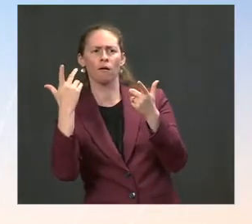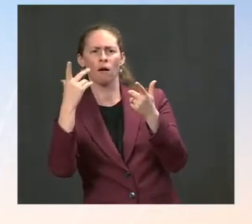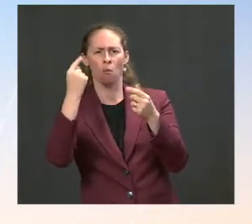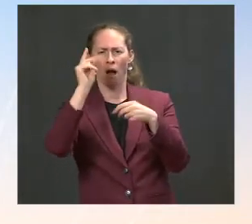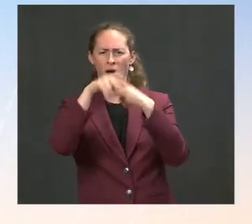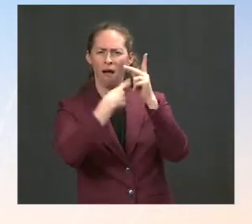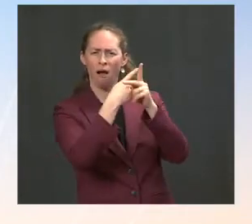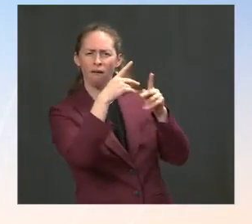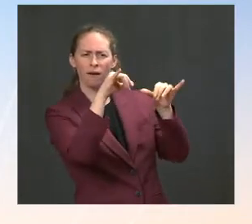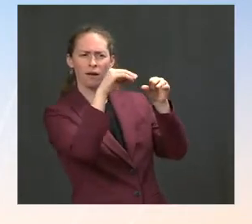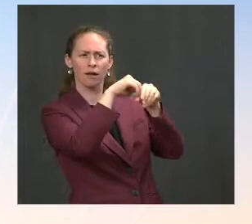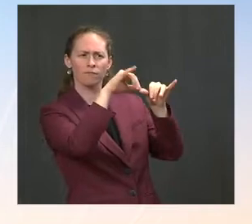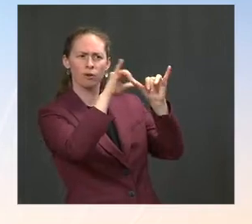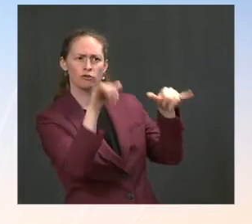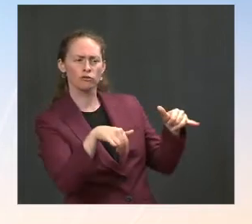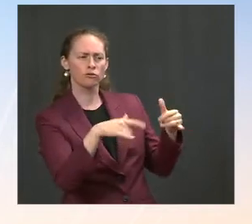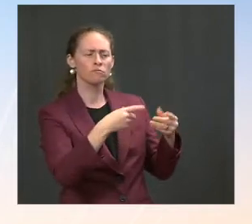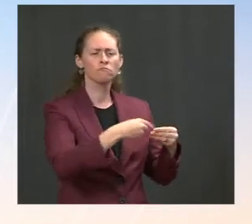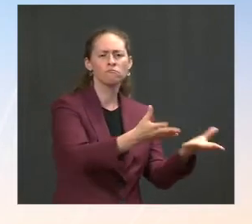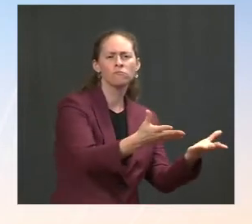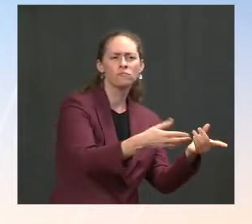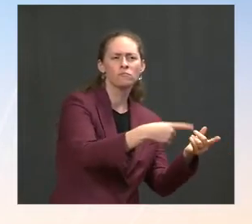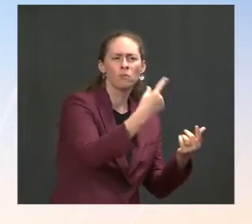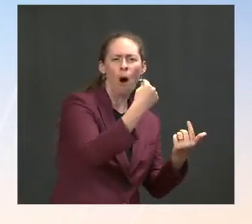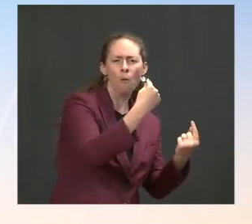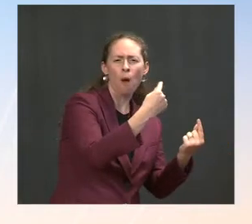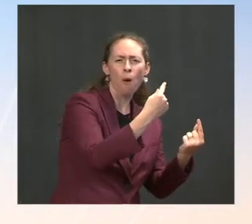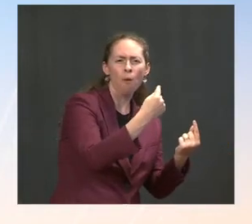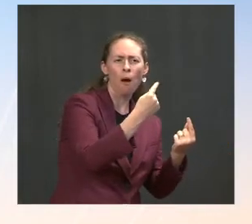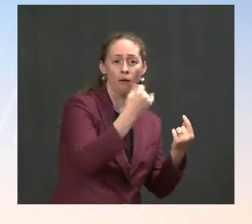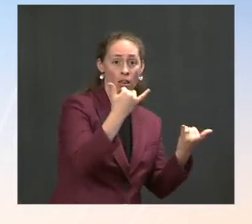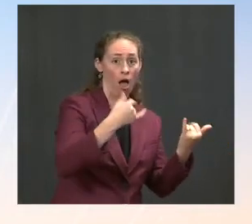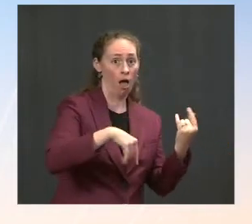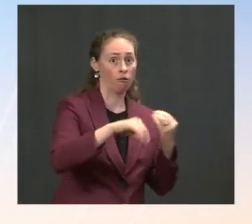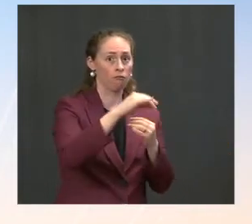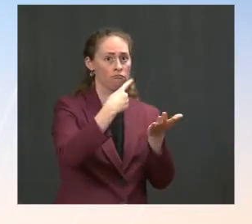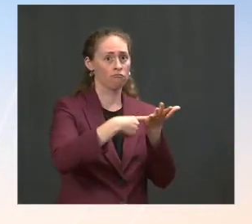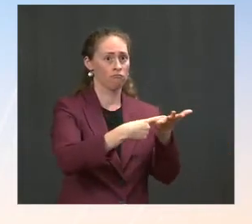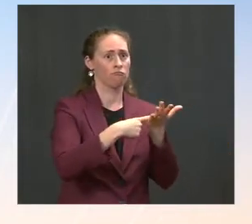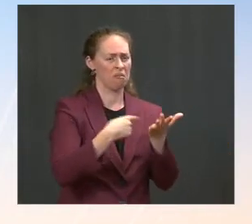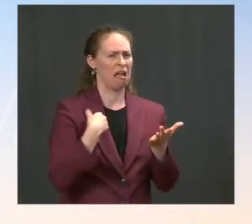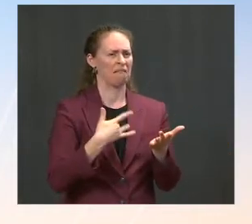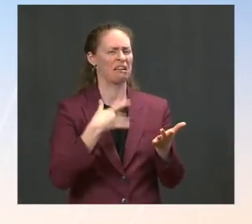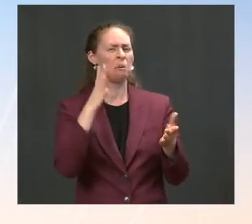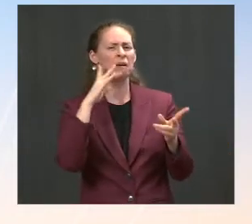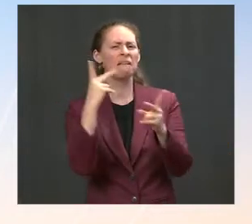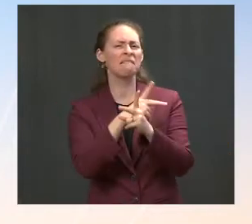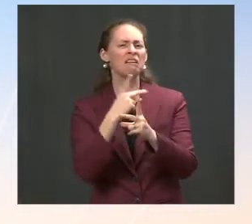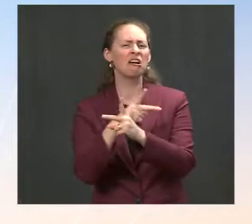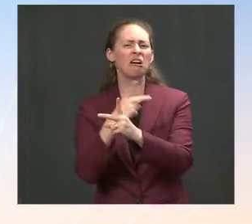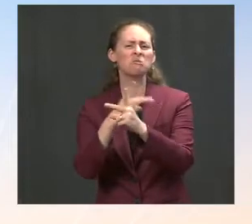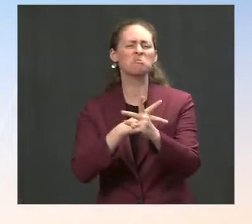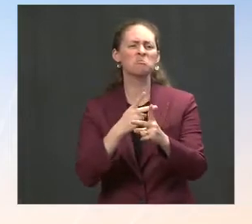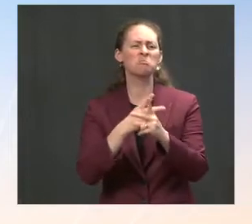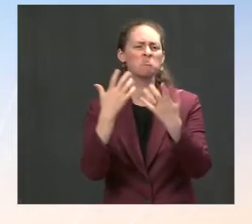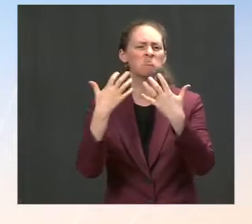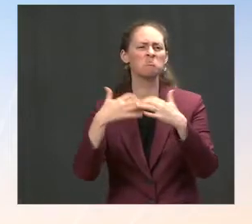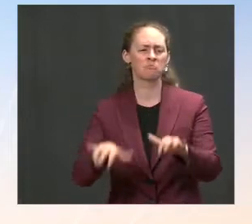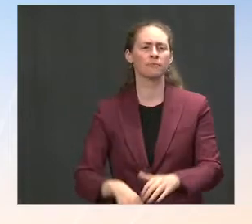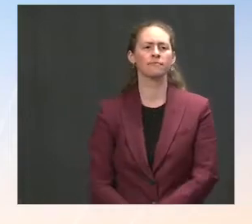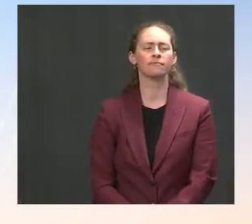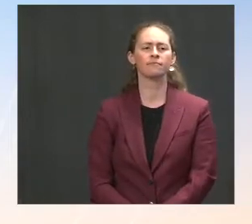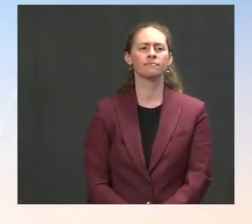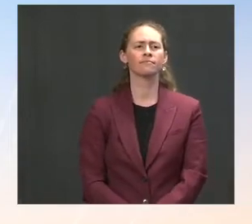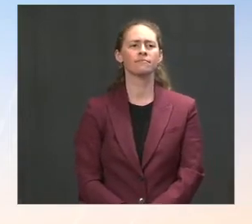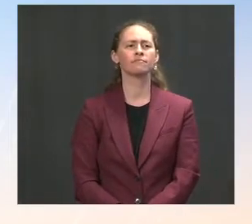by their progress. They're having conversations, and we believe they can work through any disagreement. I'm just going to go to the back because I'm